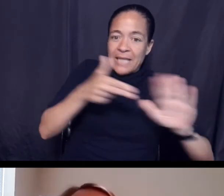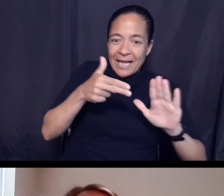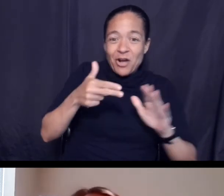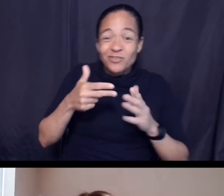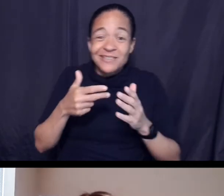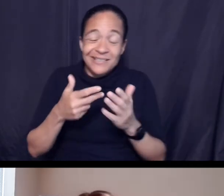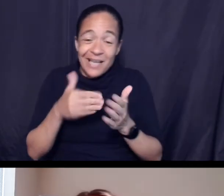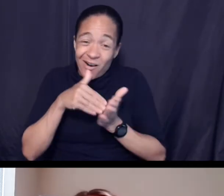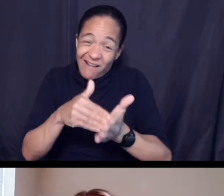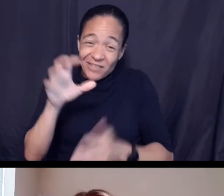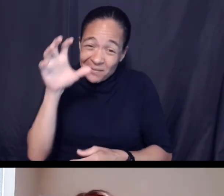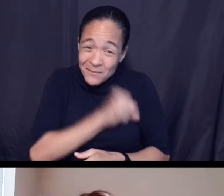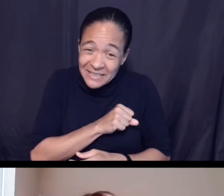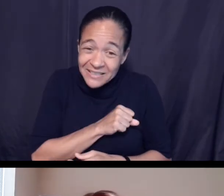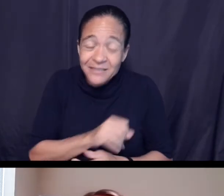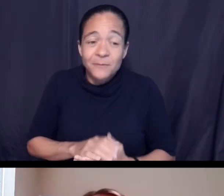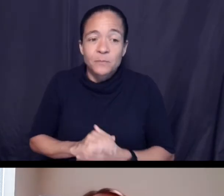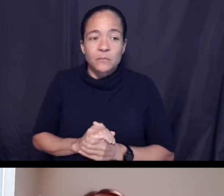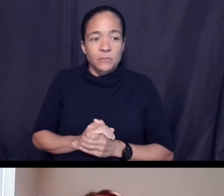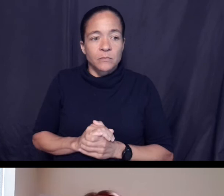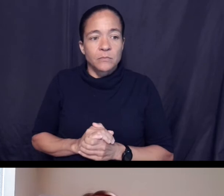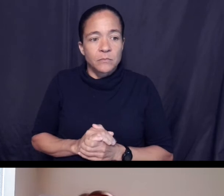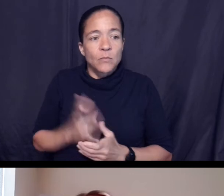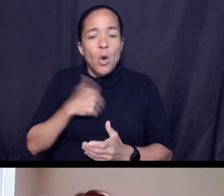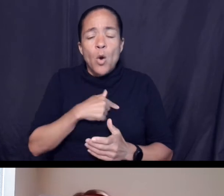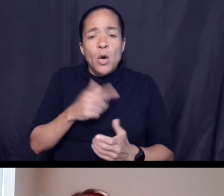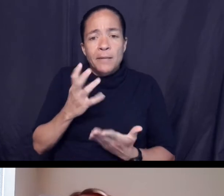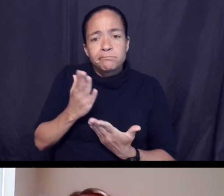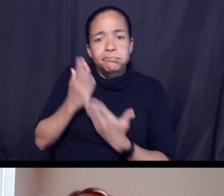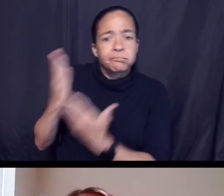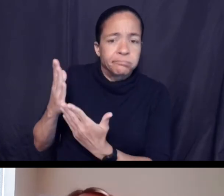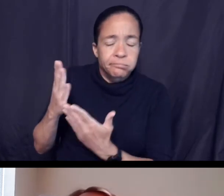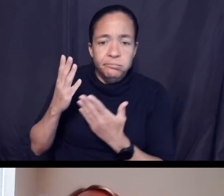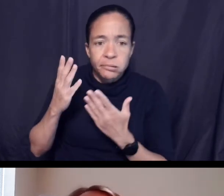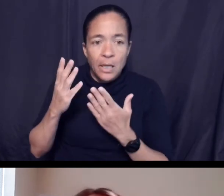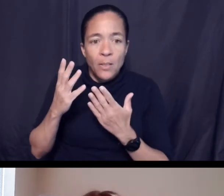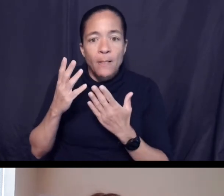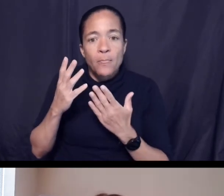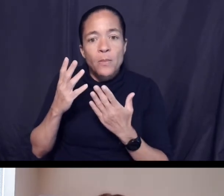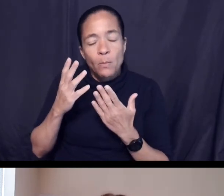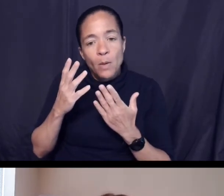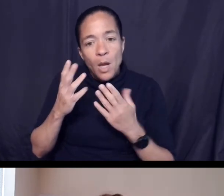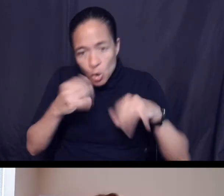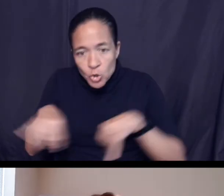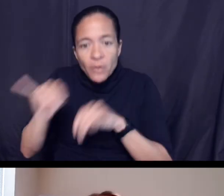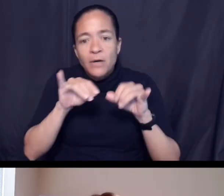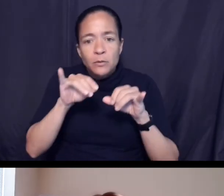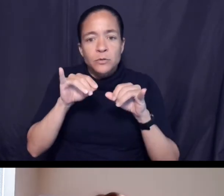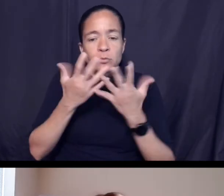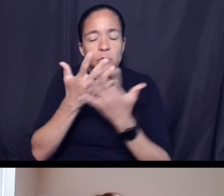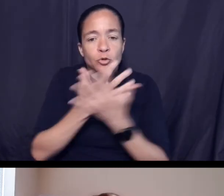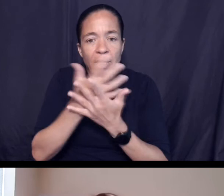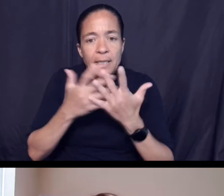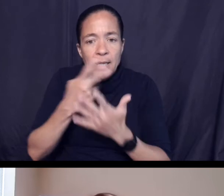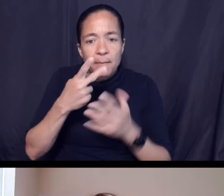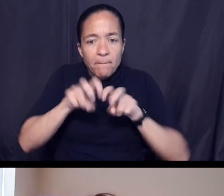So the National CMV Foundation plans to resubmit our nomination package for the recommended uniform screening panel. So that's a